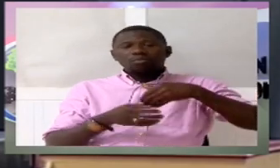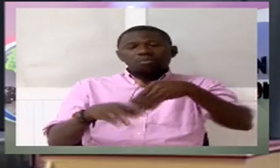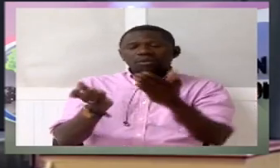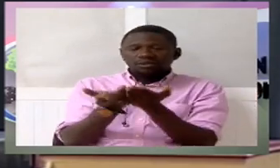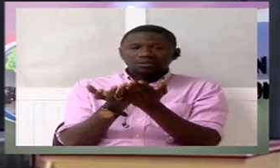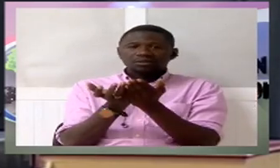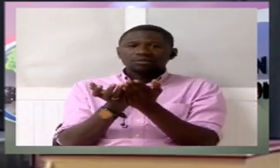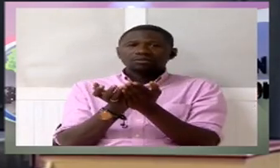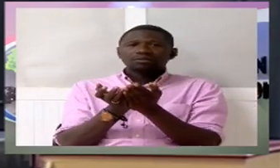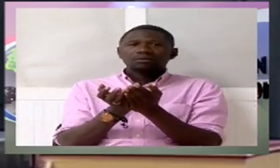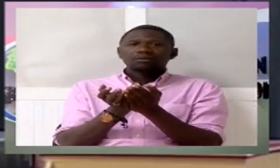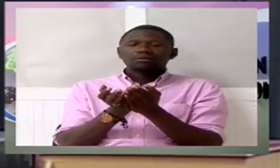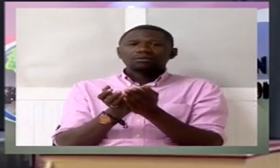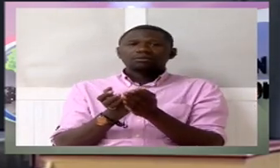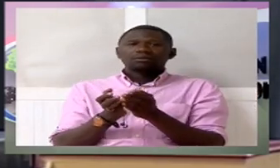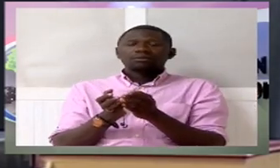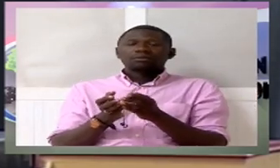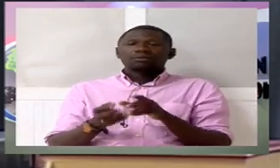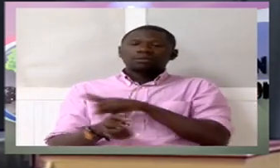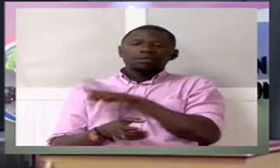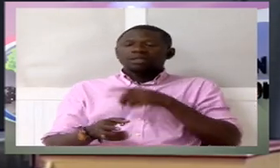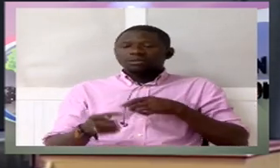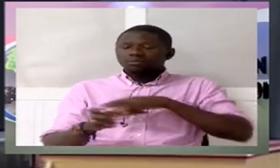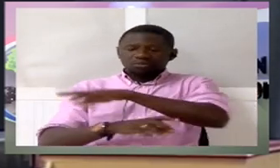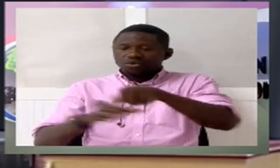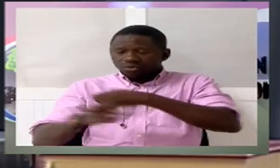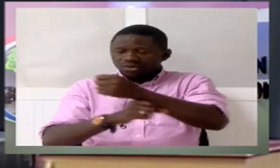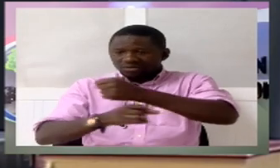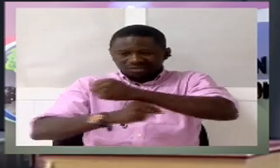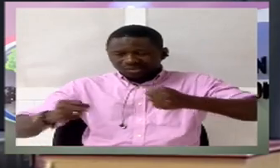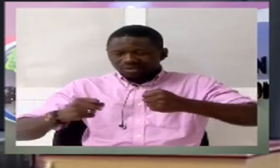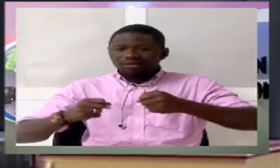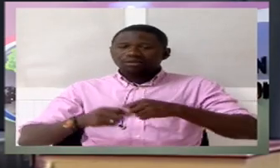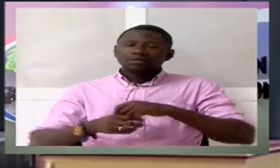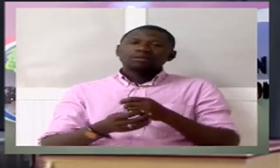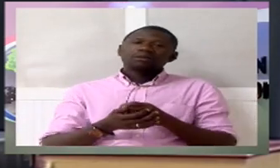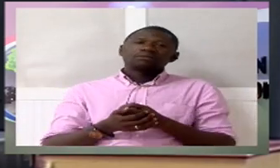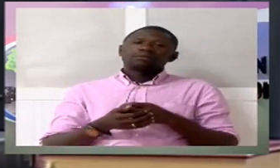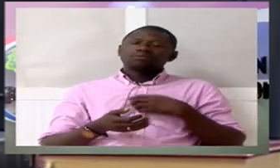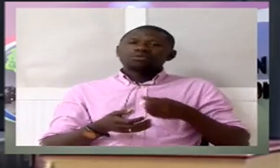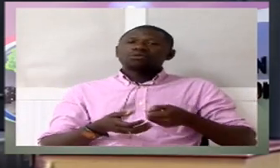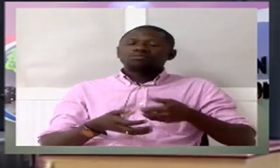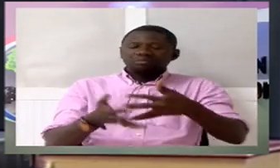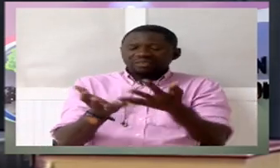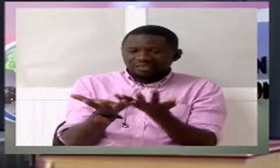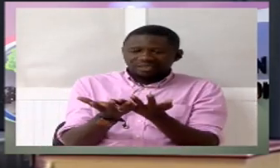My basins. Ya basiti ani na panyo. They put all together and tied it plus my